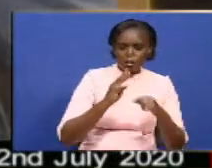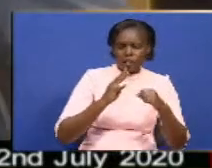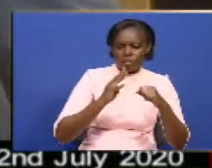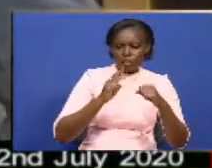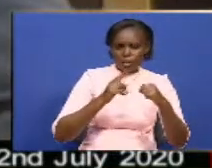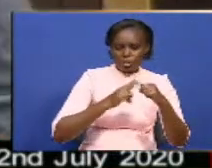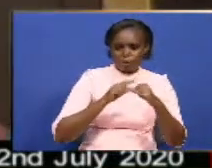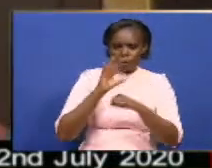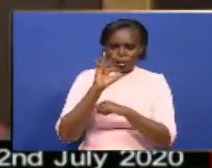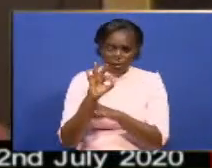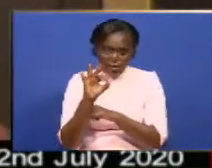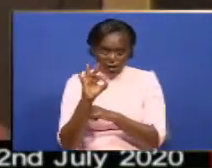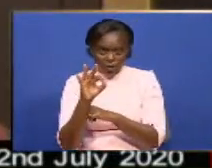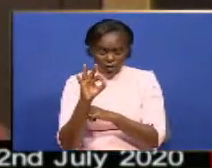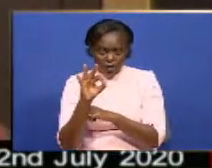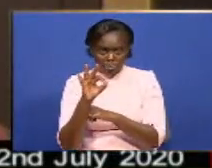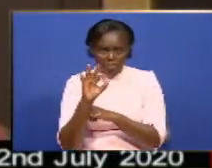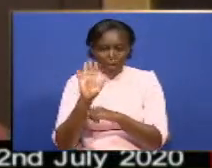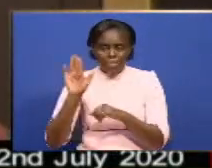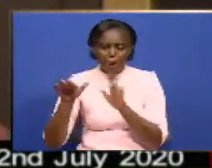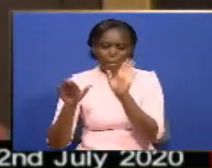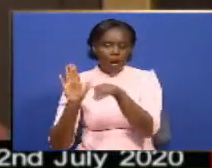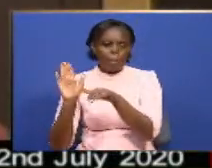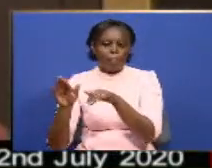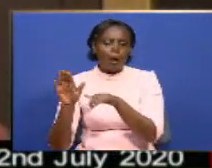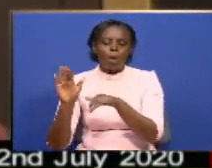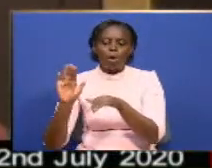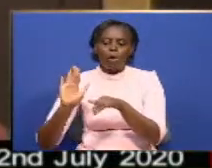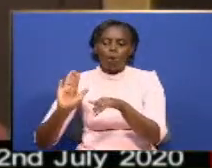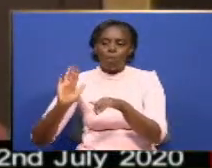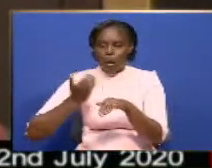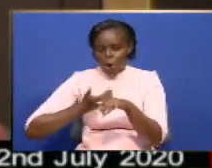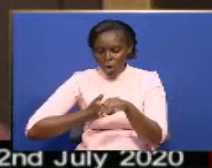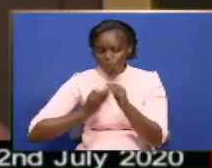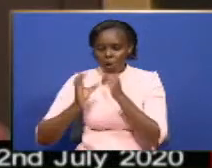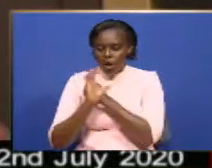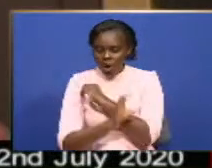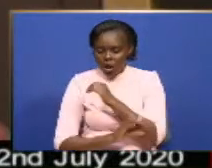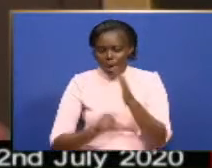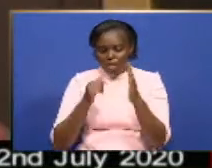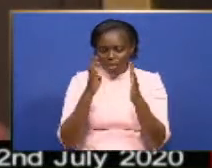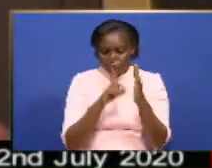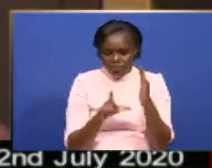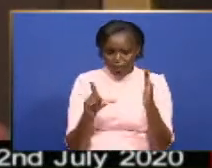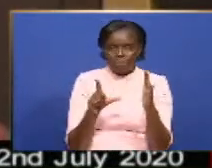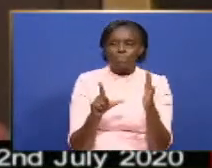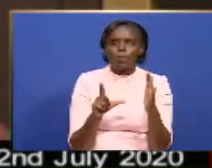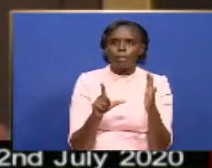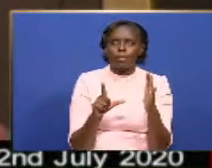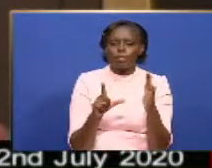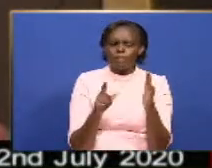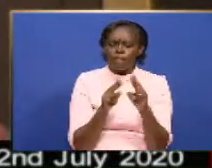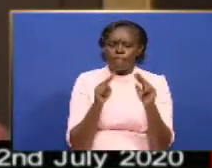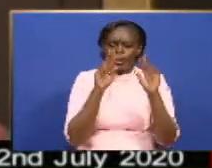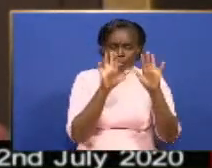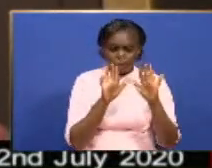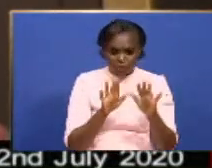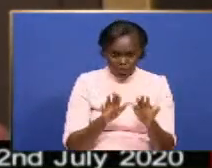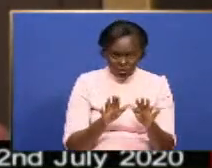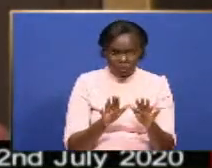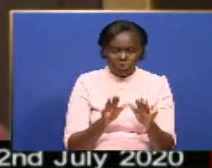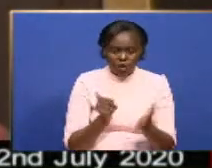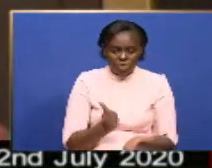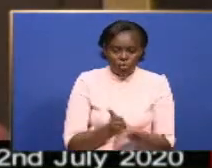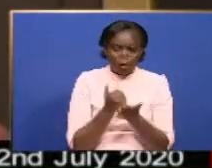1,473 were repatriated. And therefore, this bill, Madam Speaker, is key in